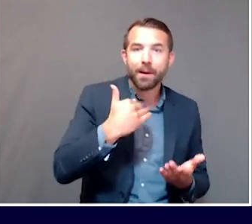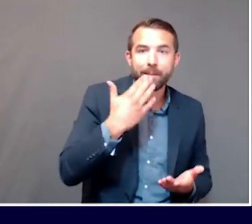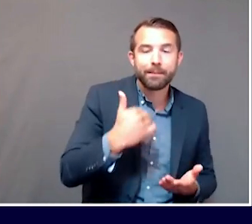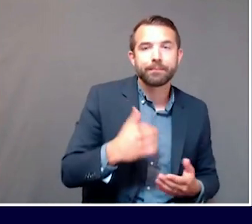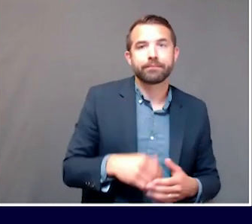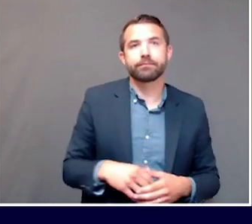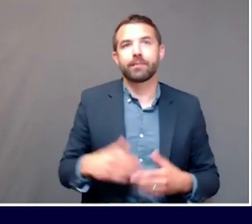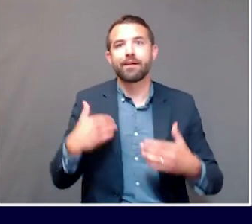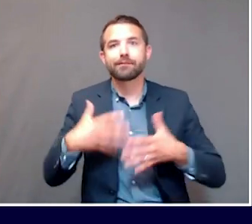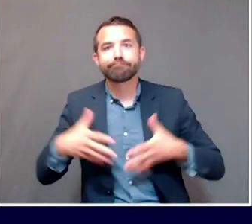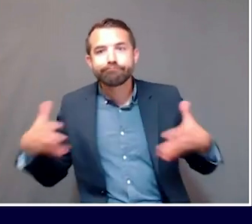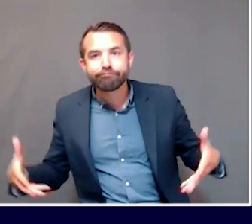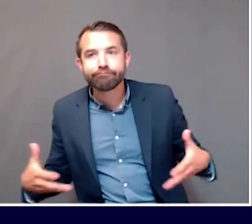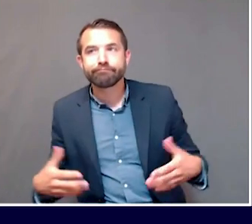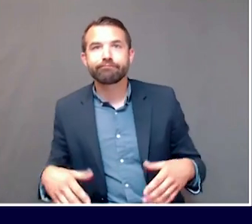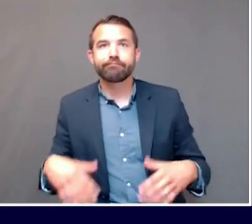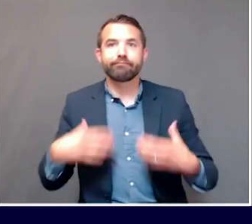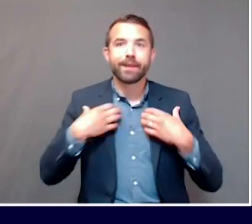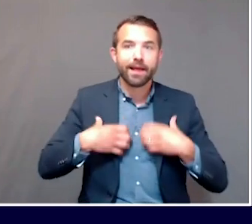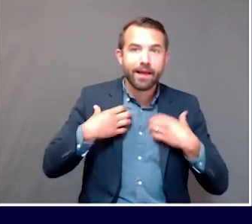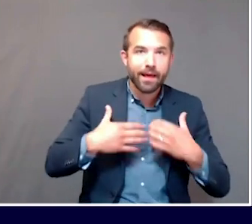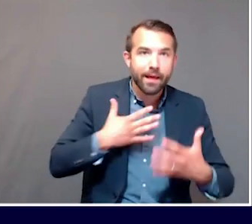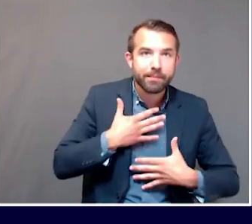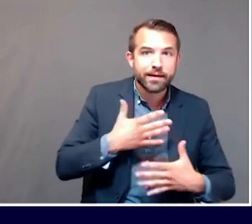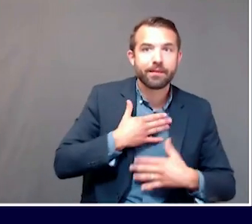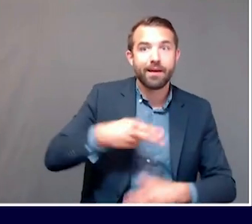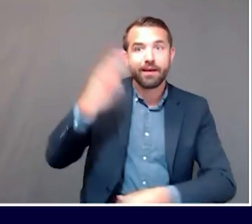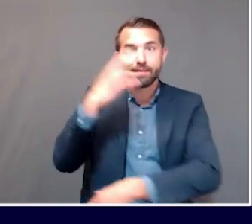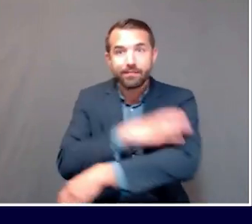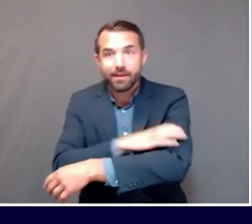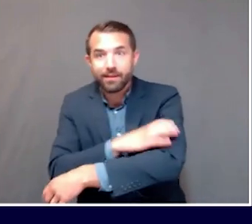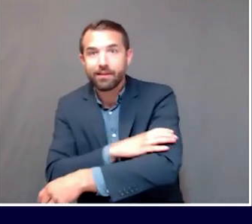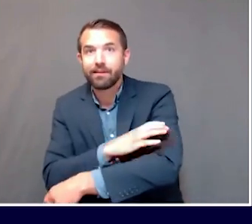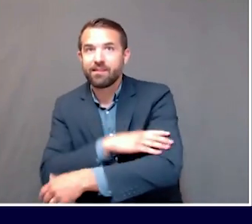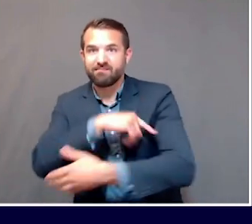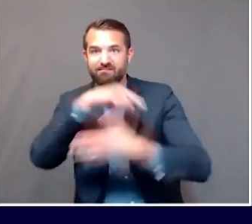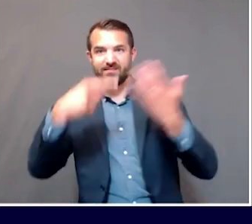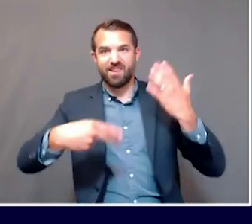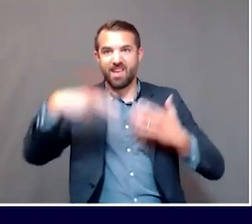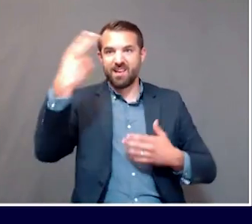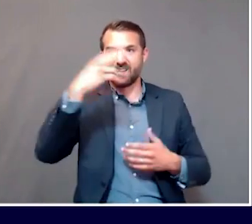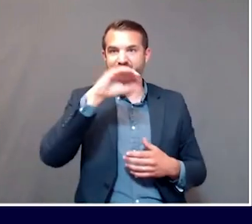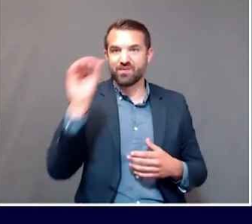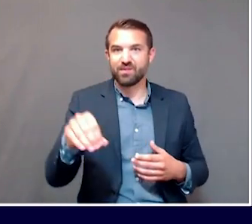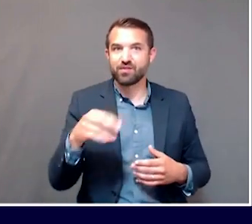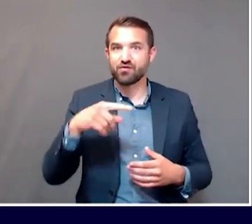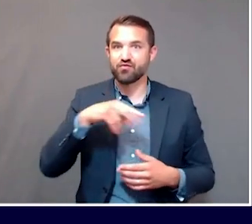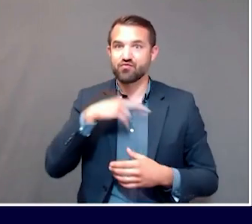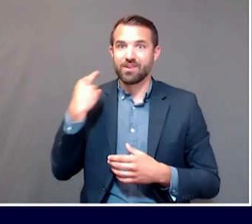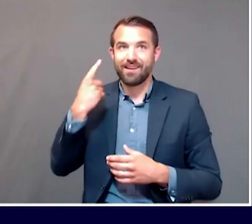whatever age they may be, even if they're not among the 22% who are over 65. So Maine